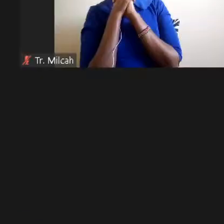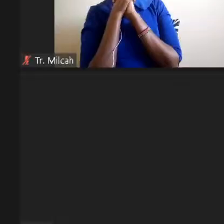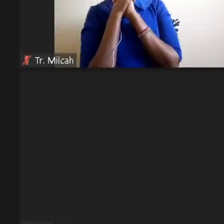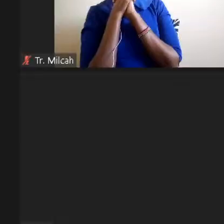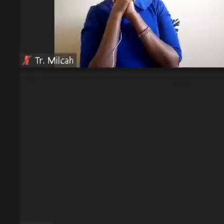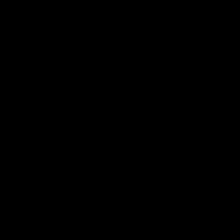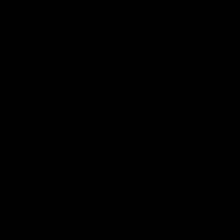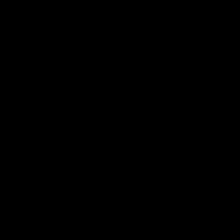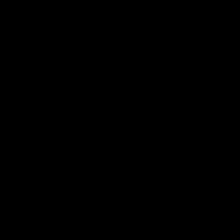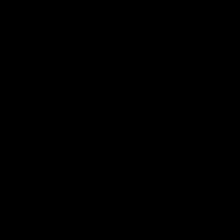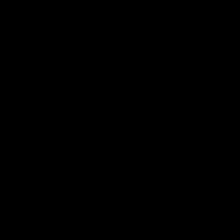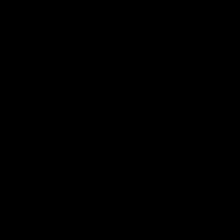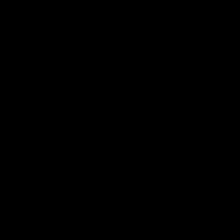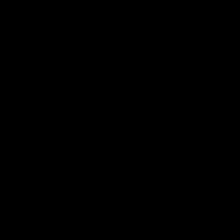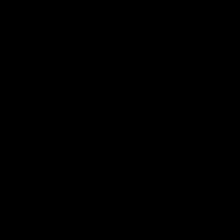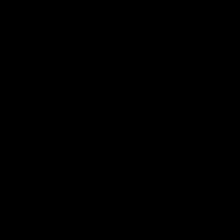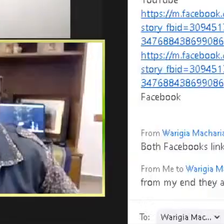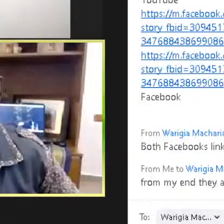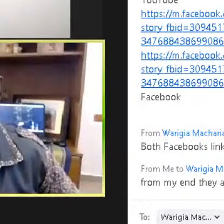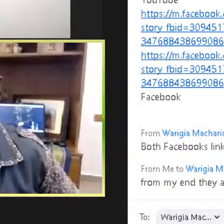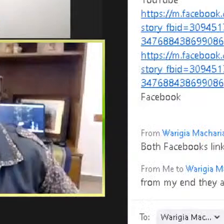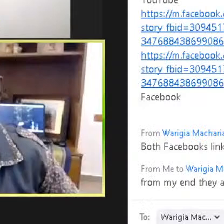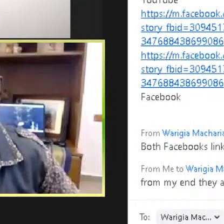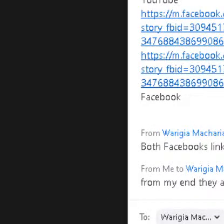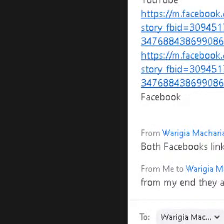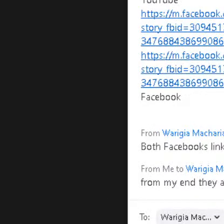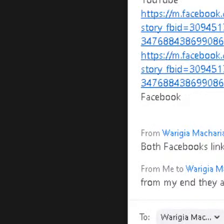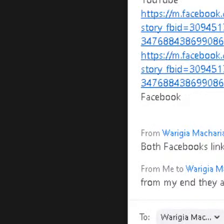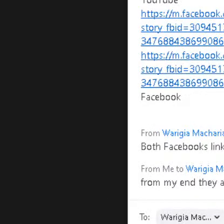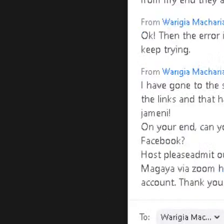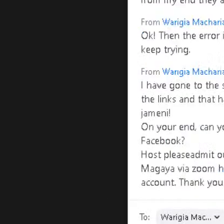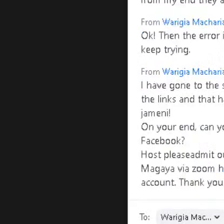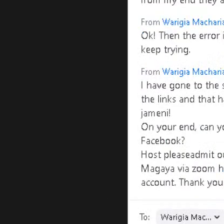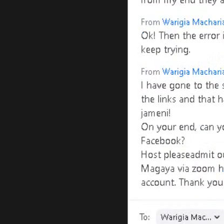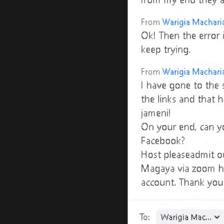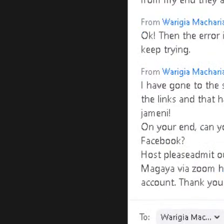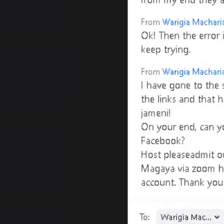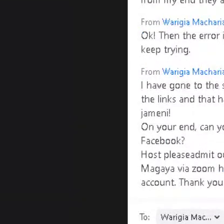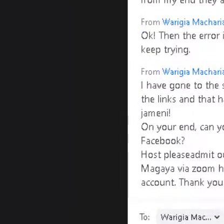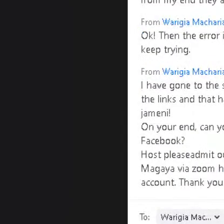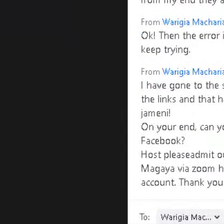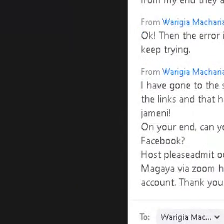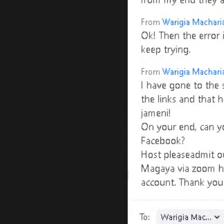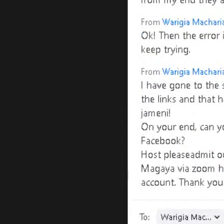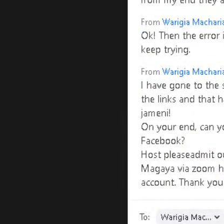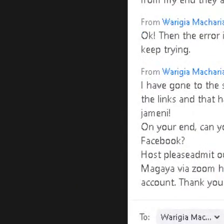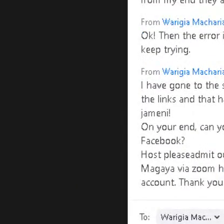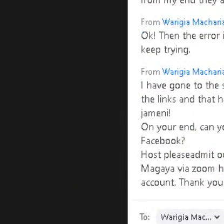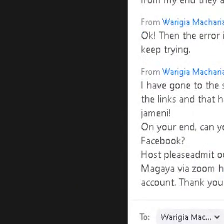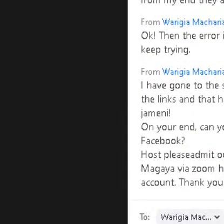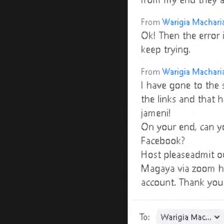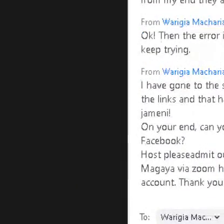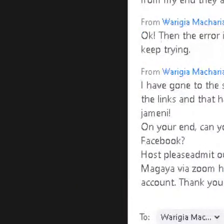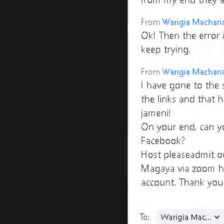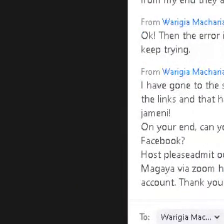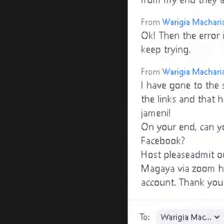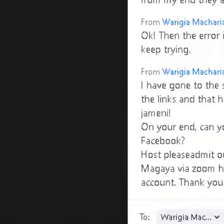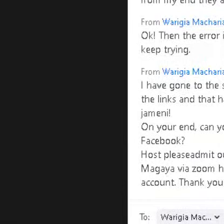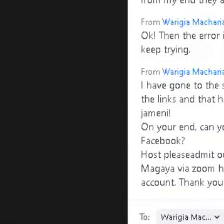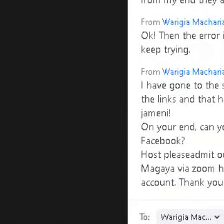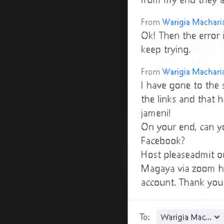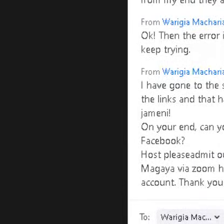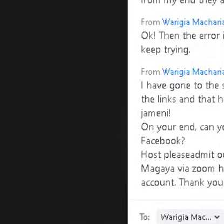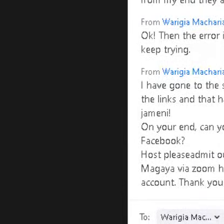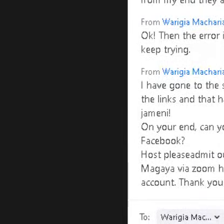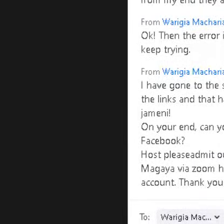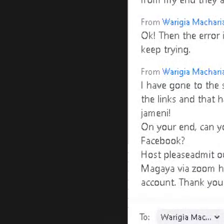Thank you very much for that wonderful presentation. My name is Alex Gakuru. For those that don't know me, I'm the